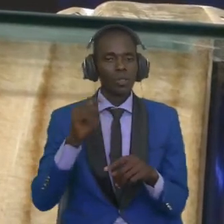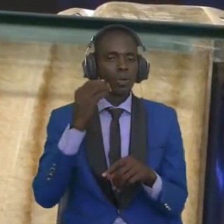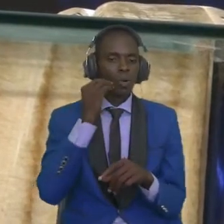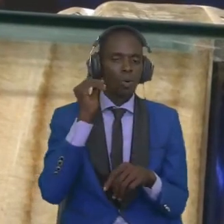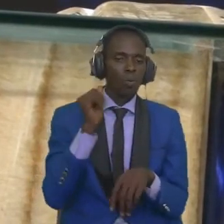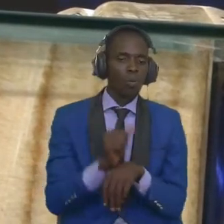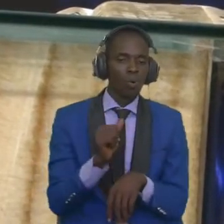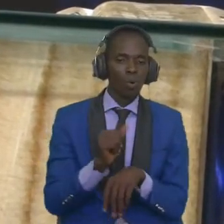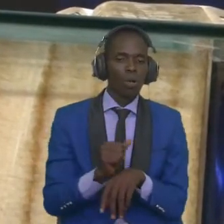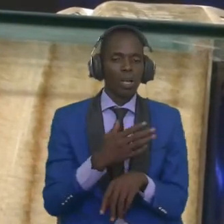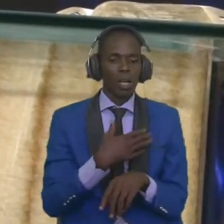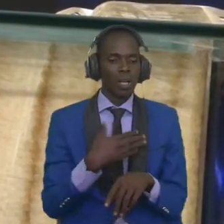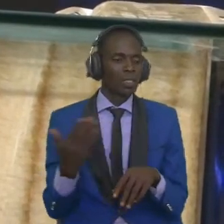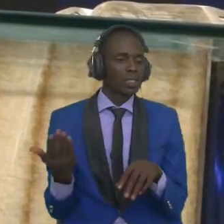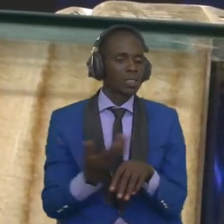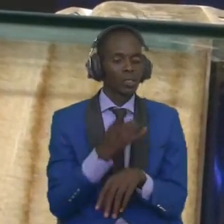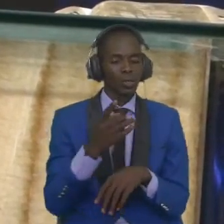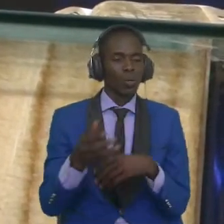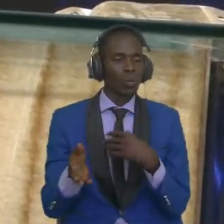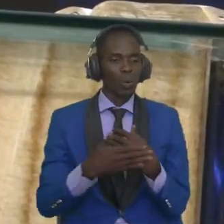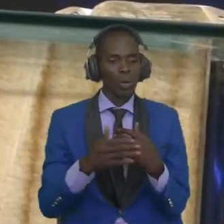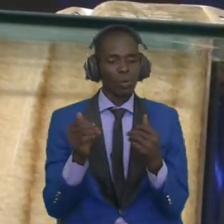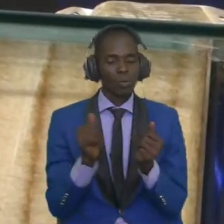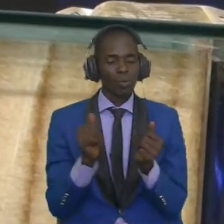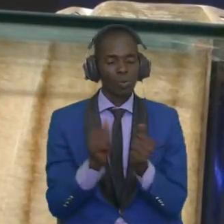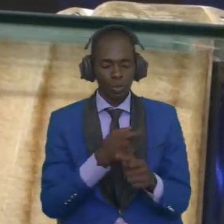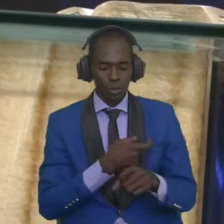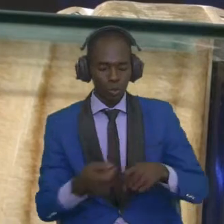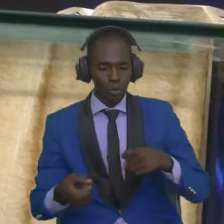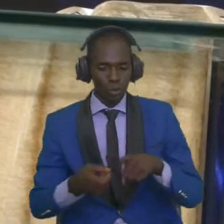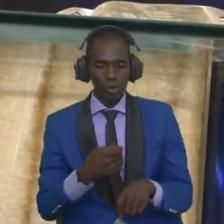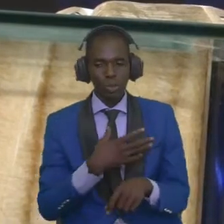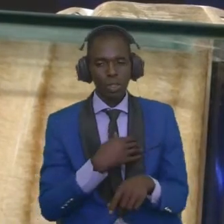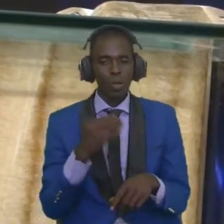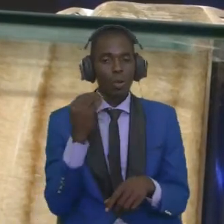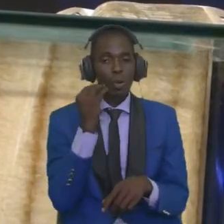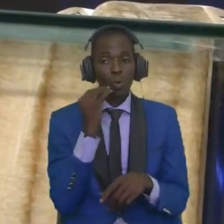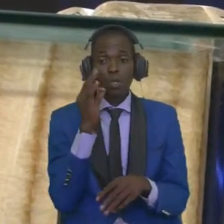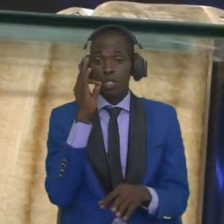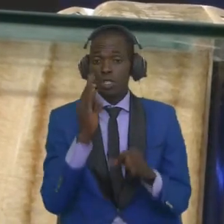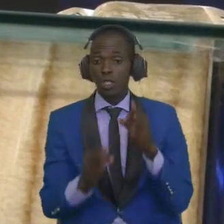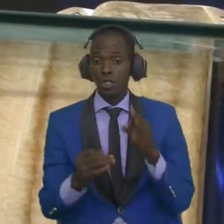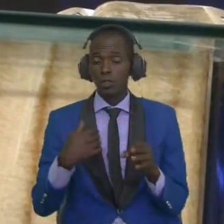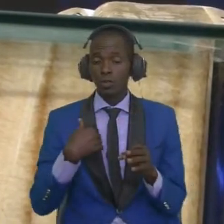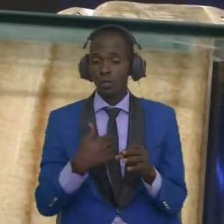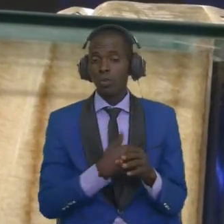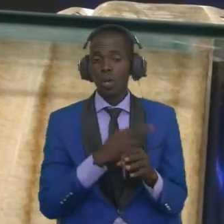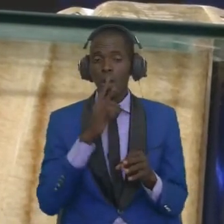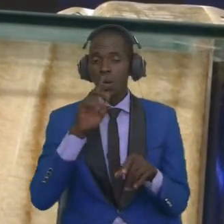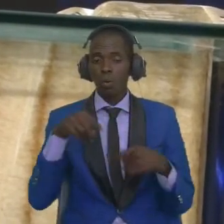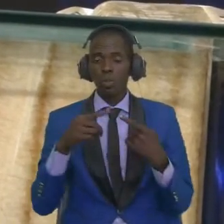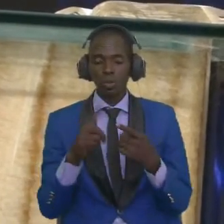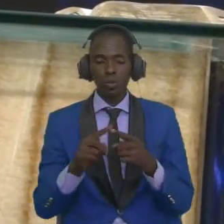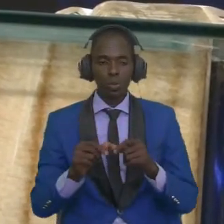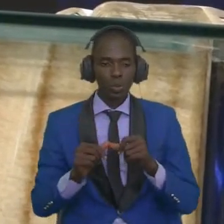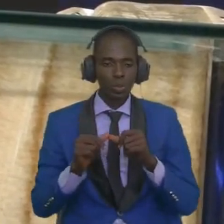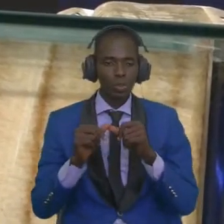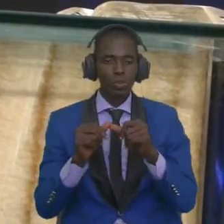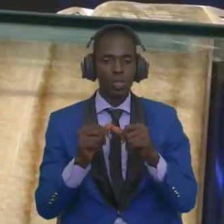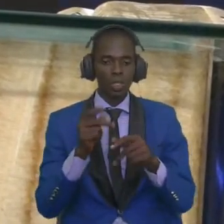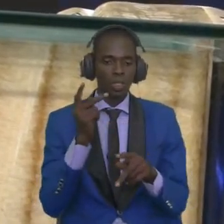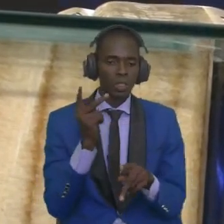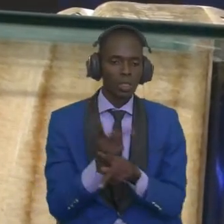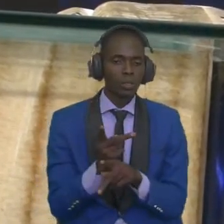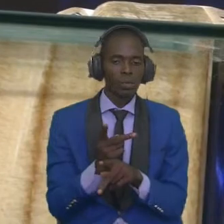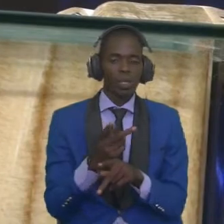with hurts and wounds, and then you are not seeing your wounds. He says, if we're going to be sustained, if we're going to remain, and then if